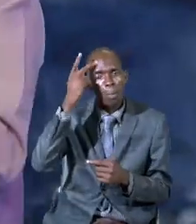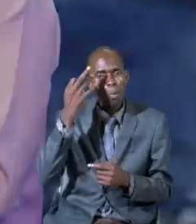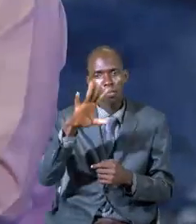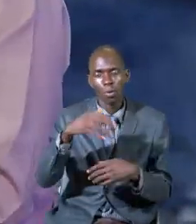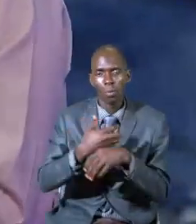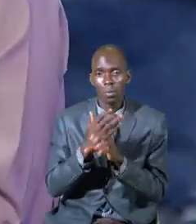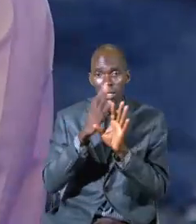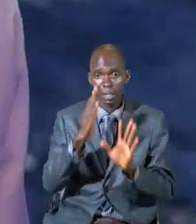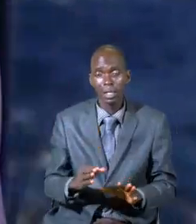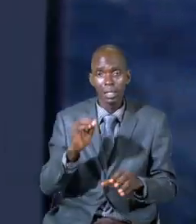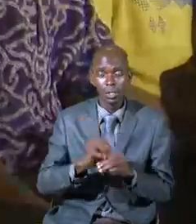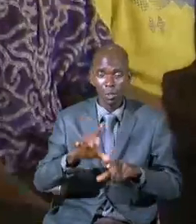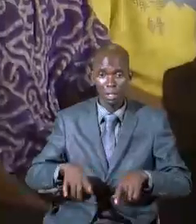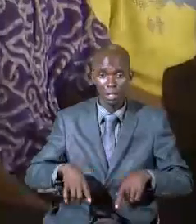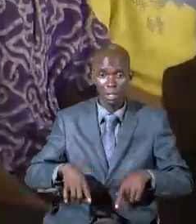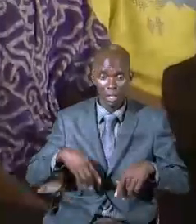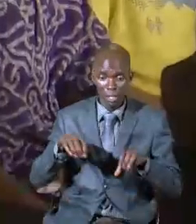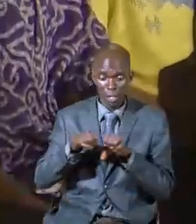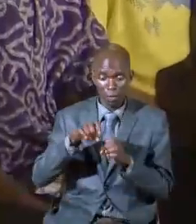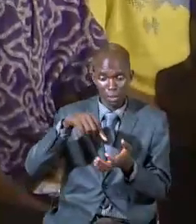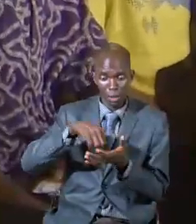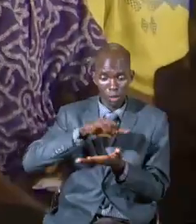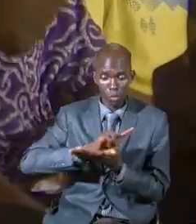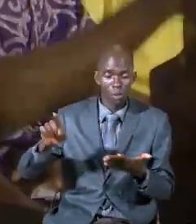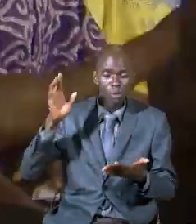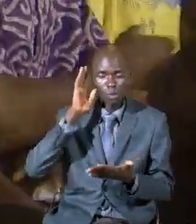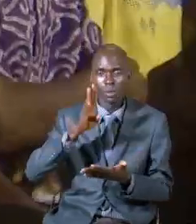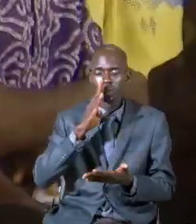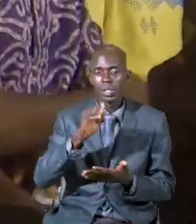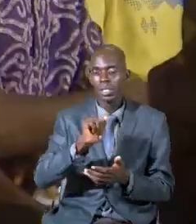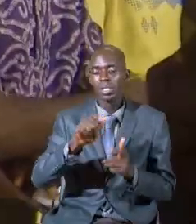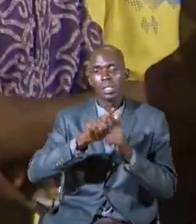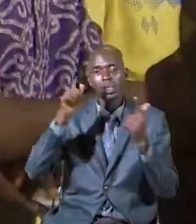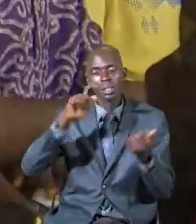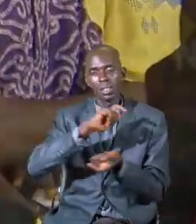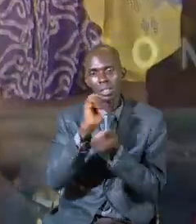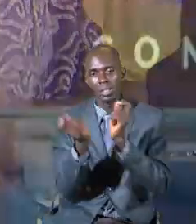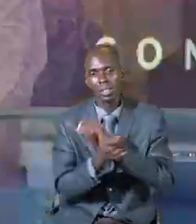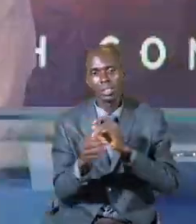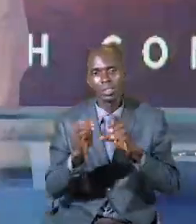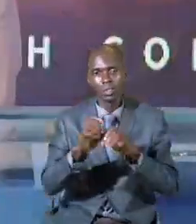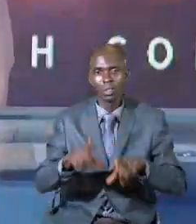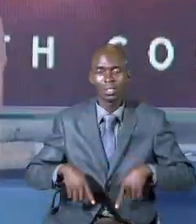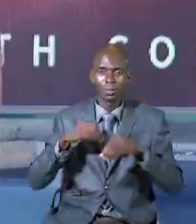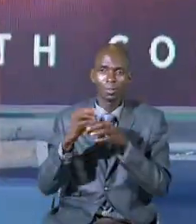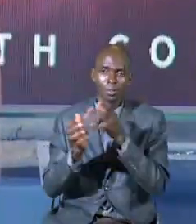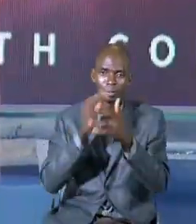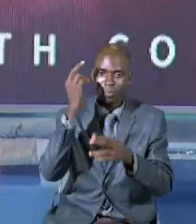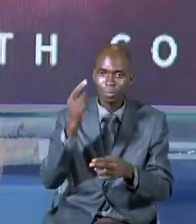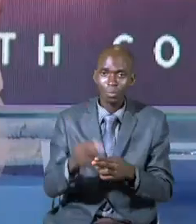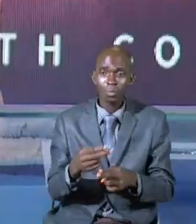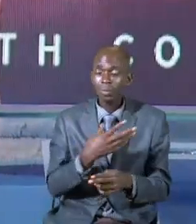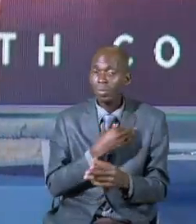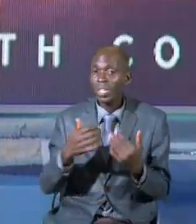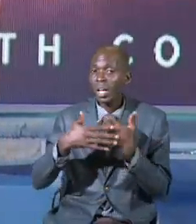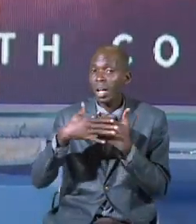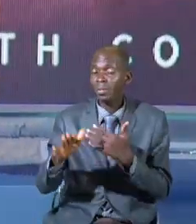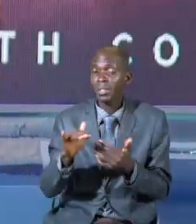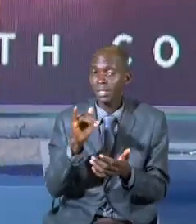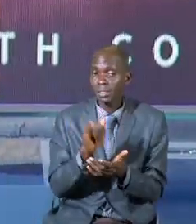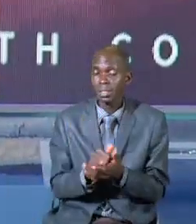point in your life in Jesus' name. And the next thing, after you wake up to the purpose of your maker, is